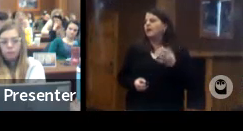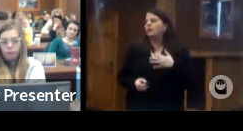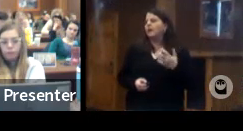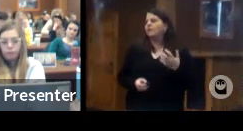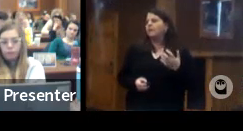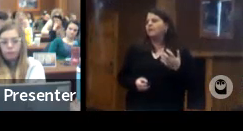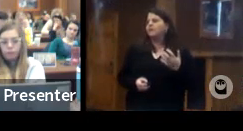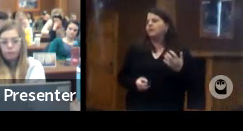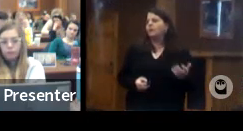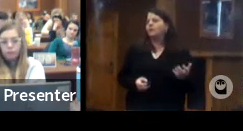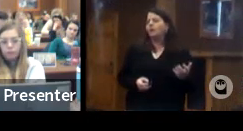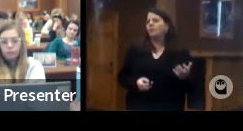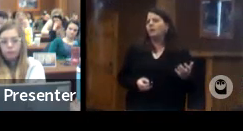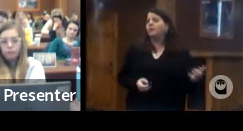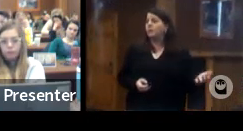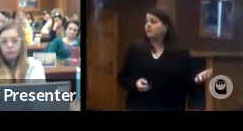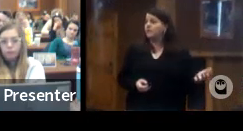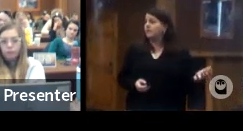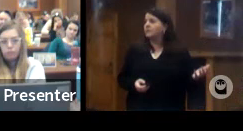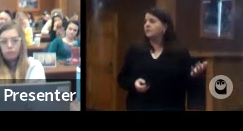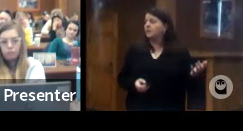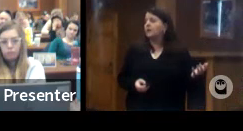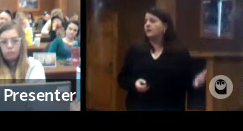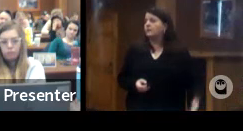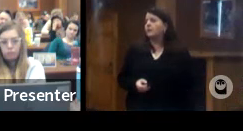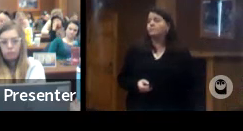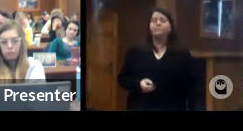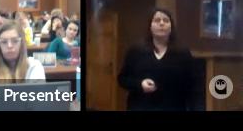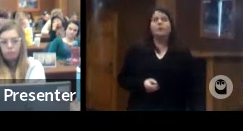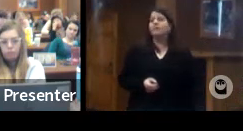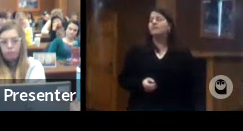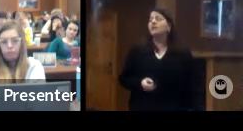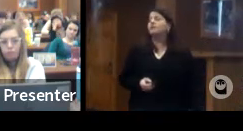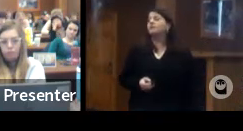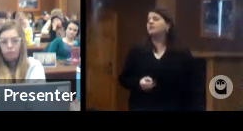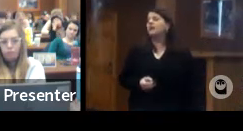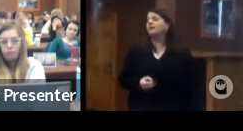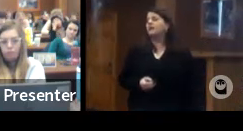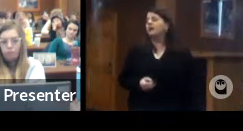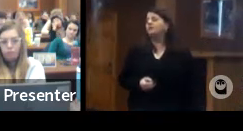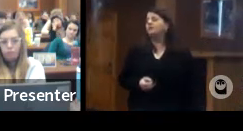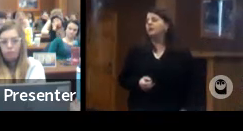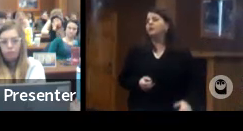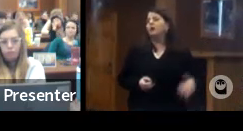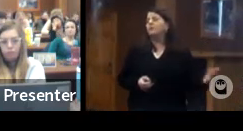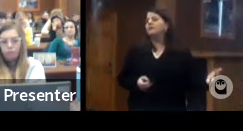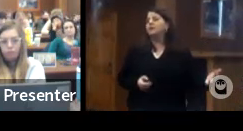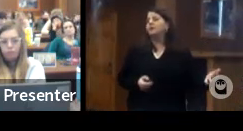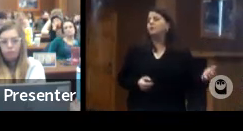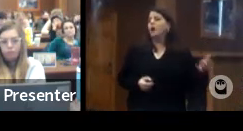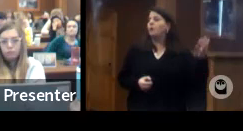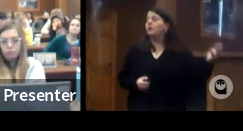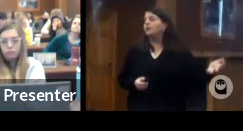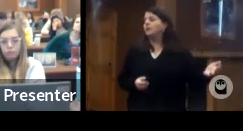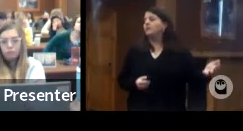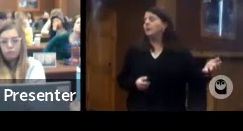visual aid or evidence that they want you to comment on, you want to have a chance to see it ahead of time, or at least have an understanding of, you know, I may tell